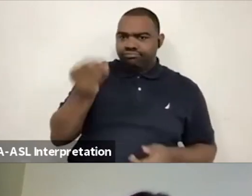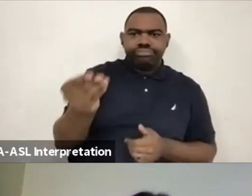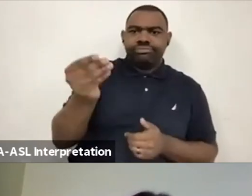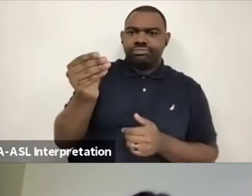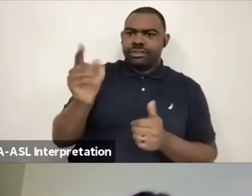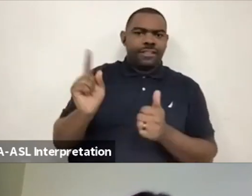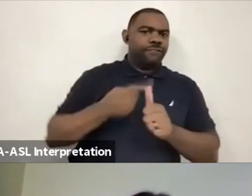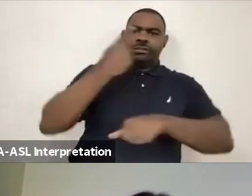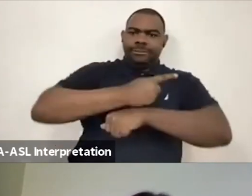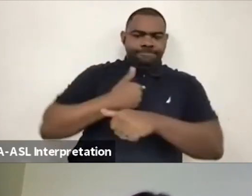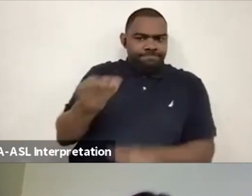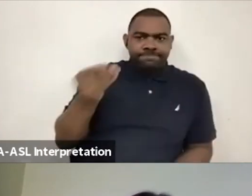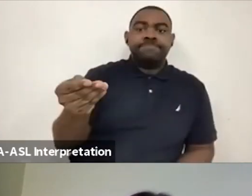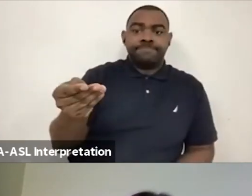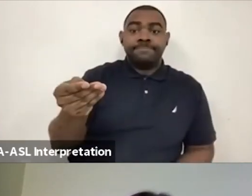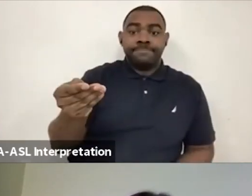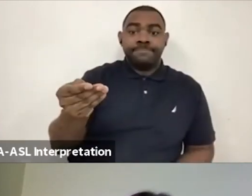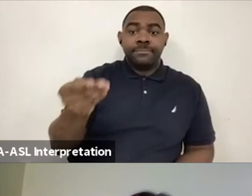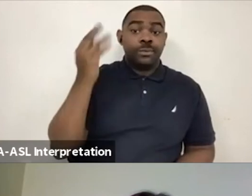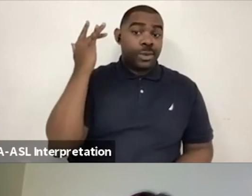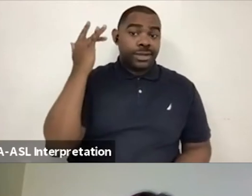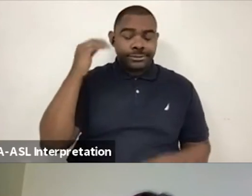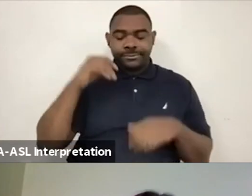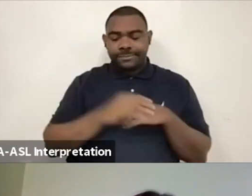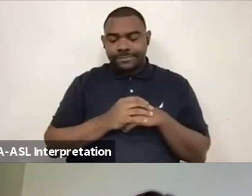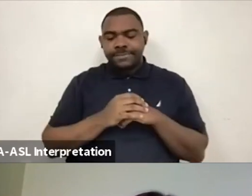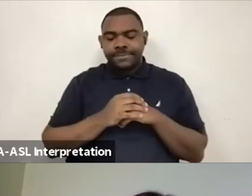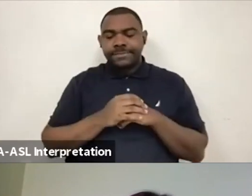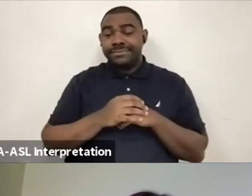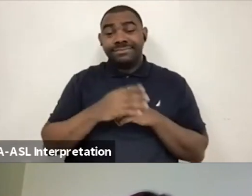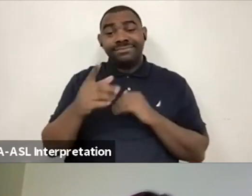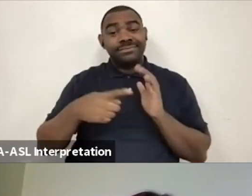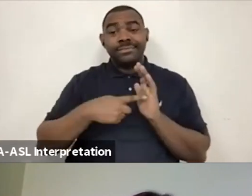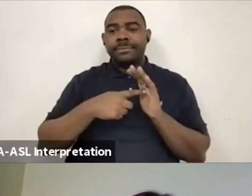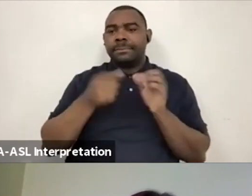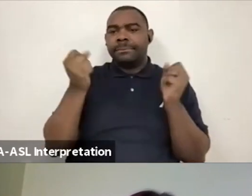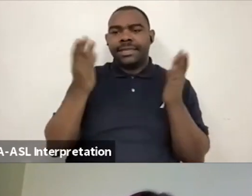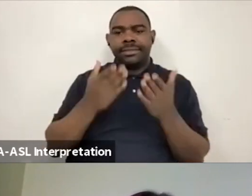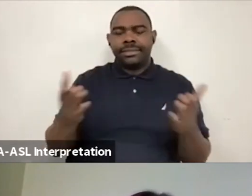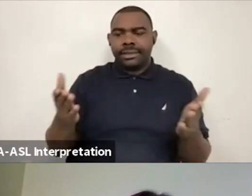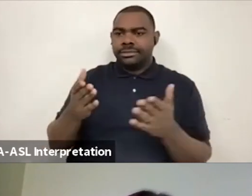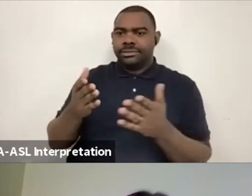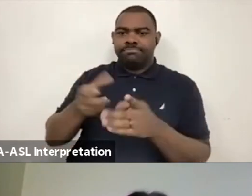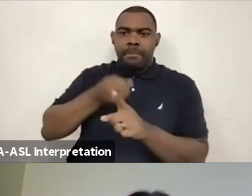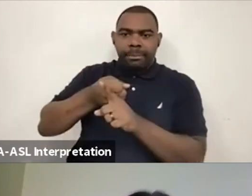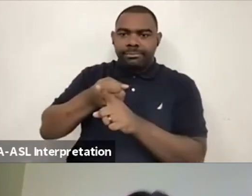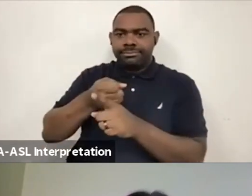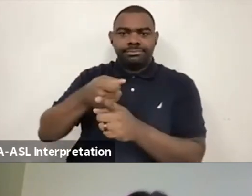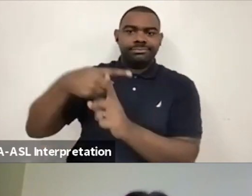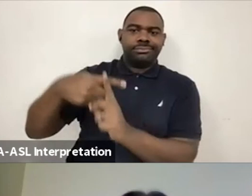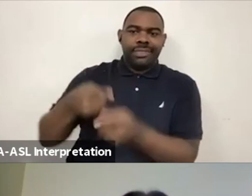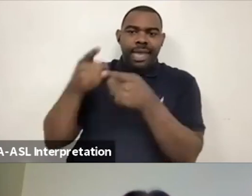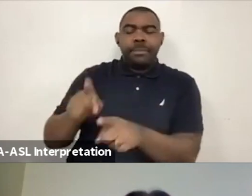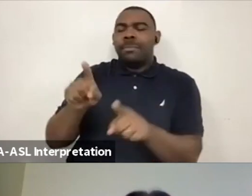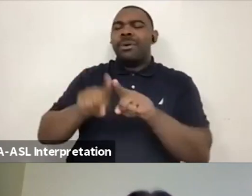one, because there are so many things that kind of come out of doing that. But also, I want them to know ahead of time,